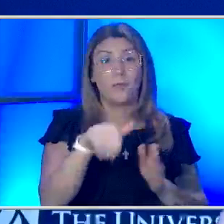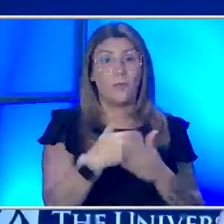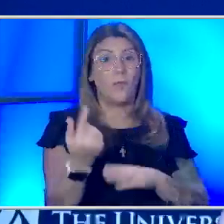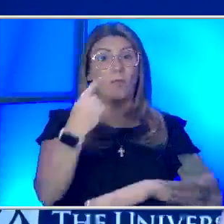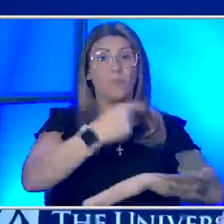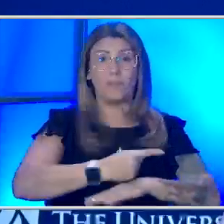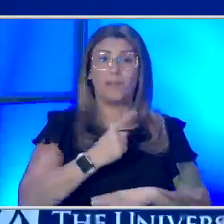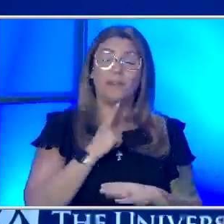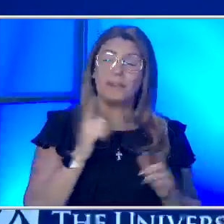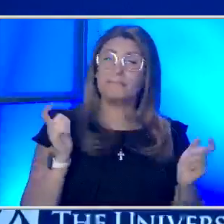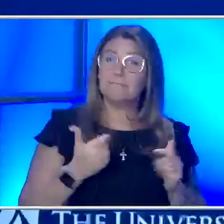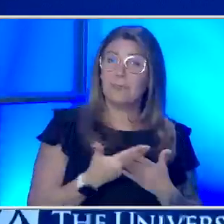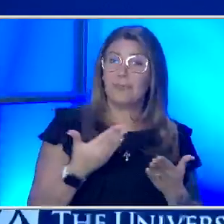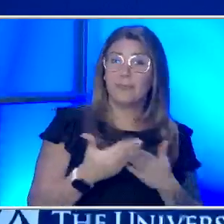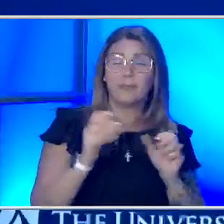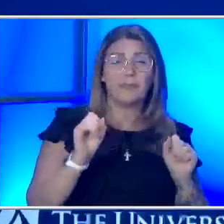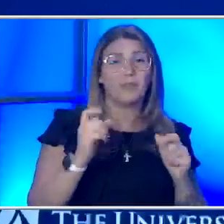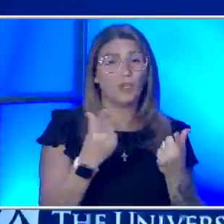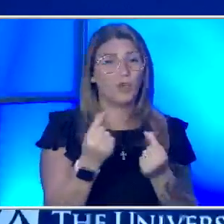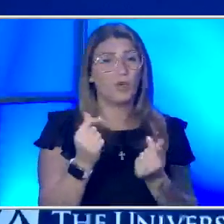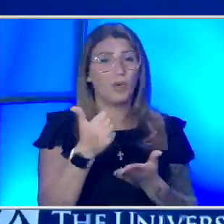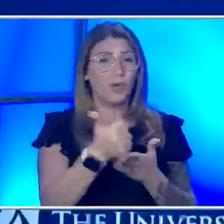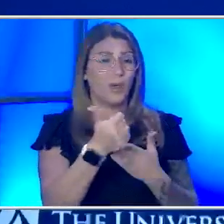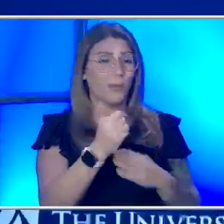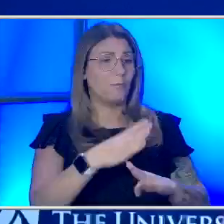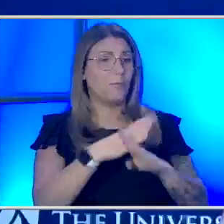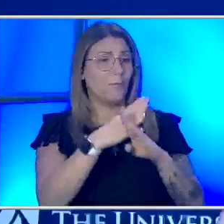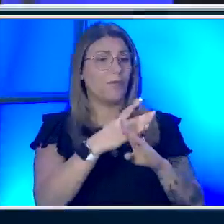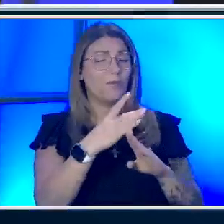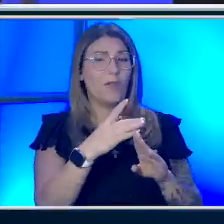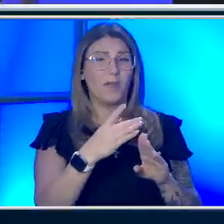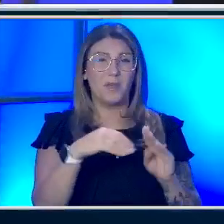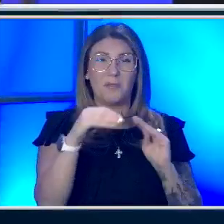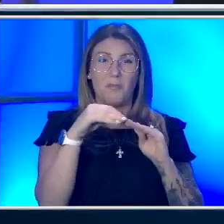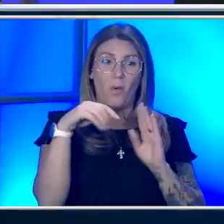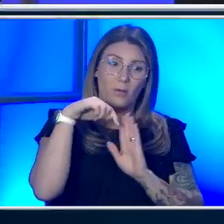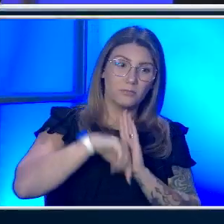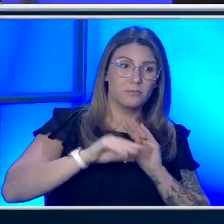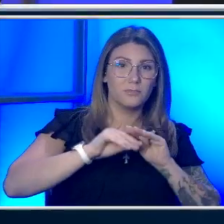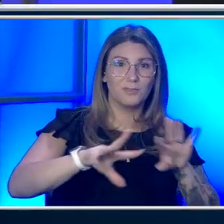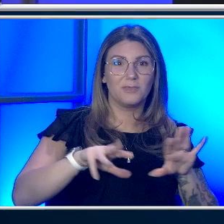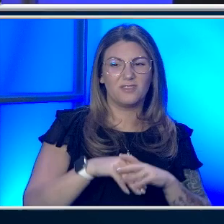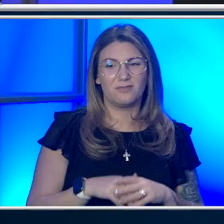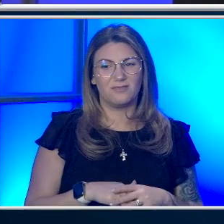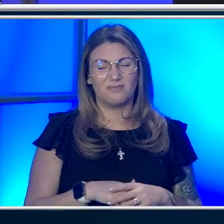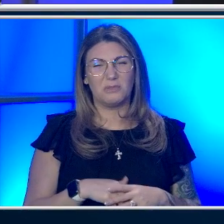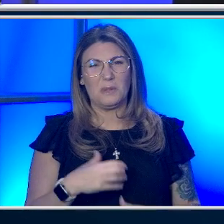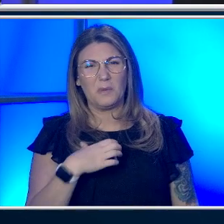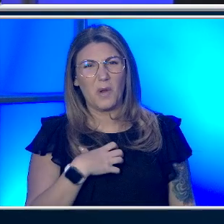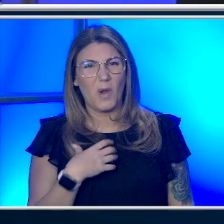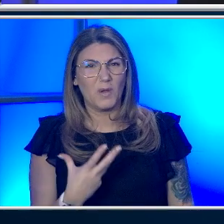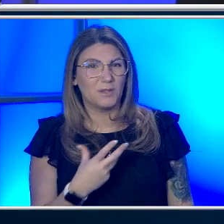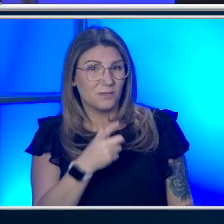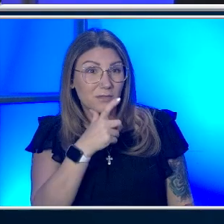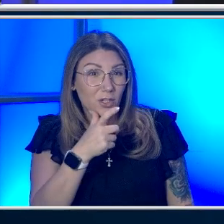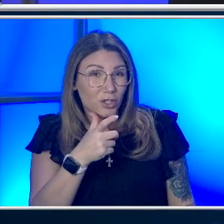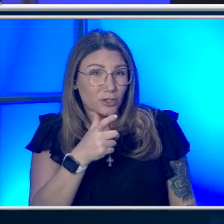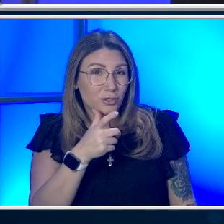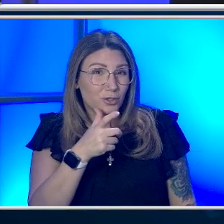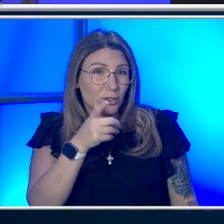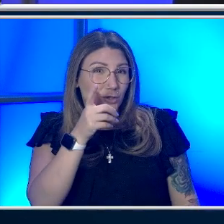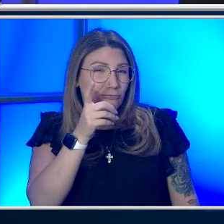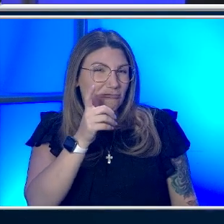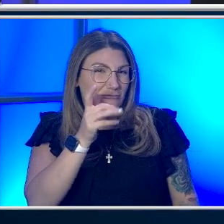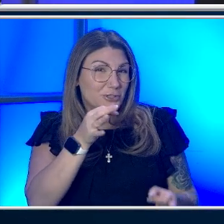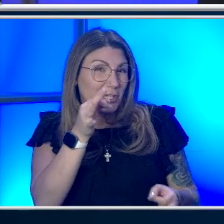help prevent further spread of diseases. Yeah, it was pretty gross. Yeah, You're not judging me, are you? No, they are. Just wash your hands.